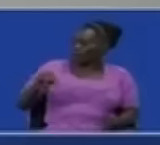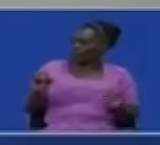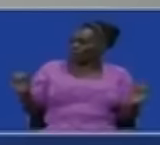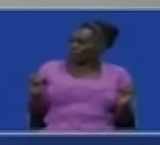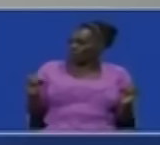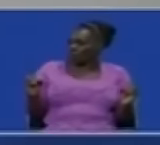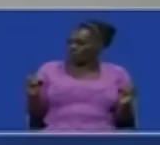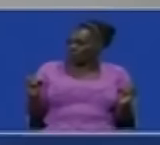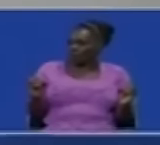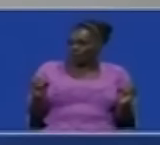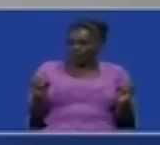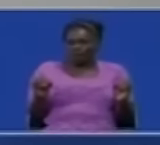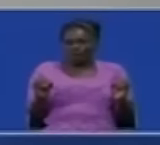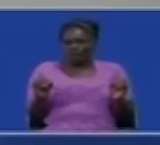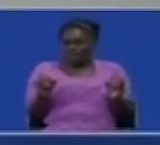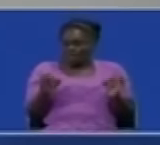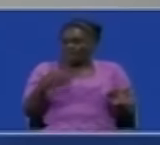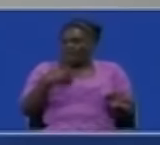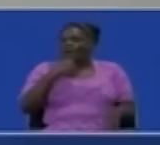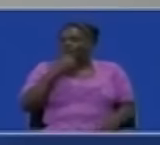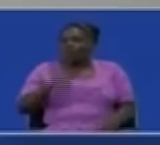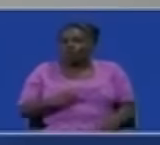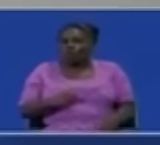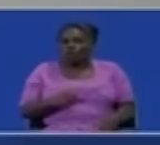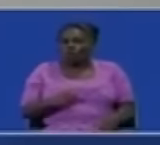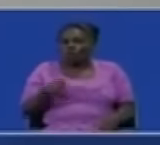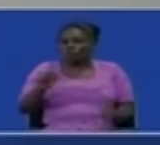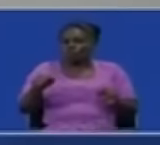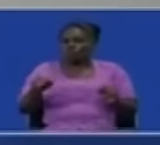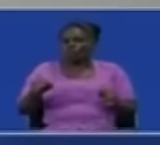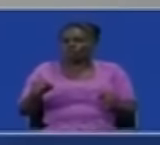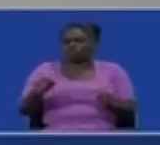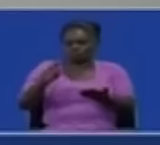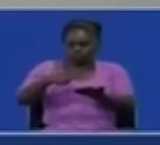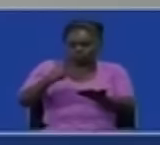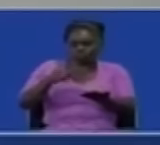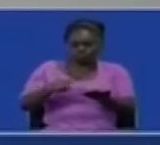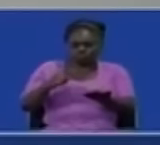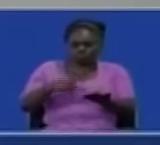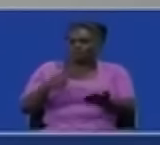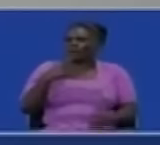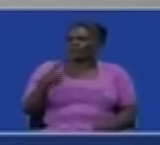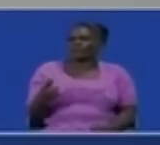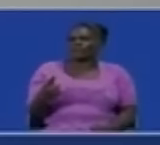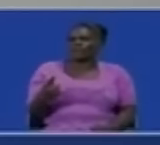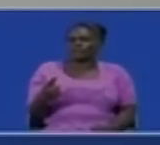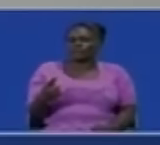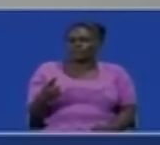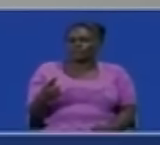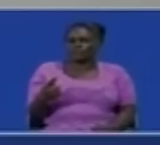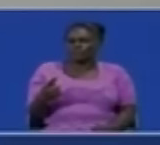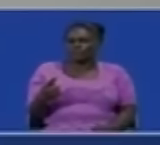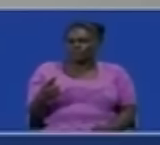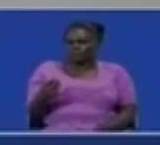up. So if you have a manual printout, nothing stops you from crossing out those 100, picking a ballot